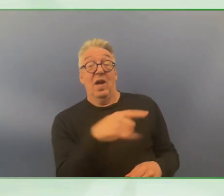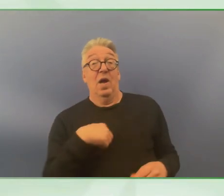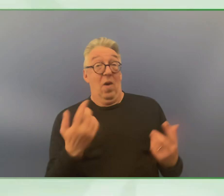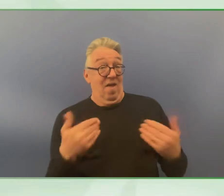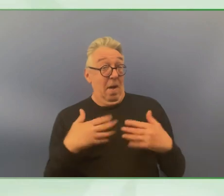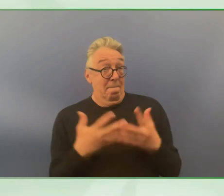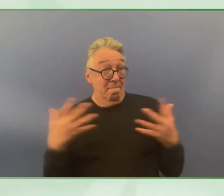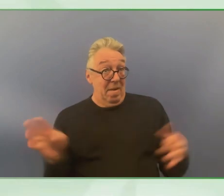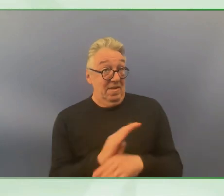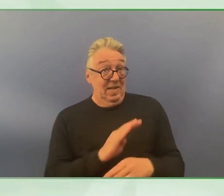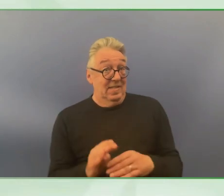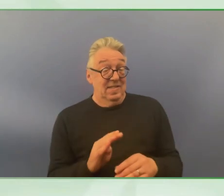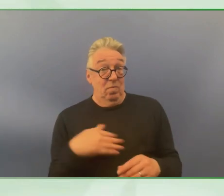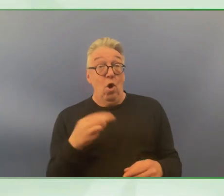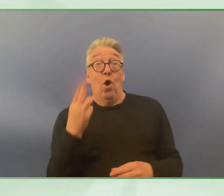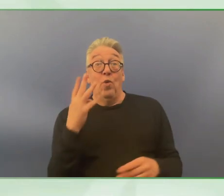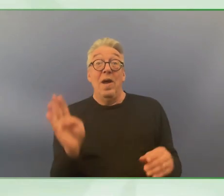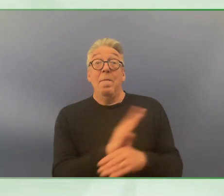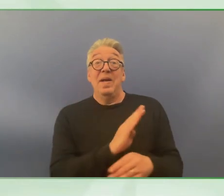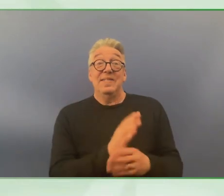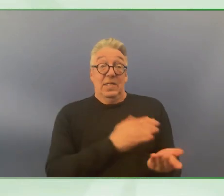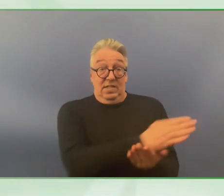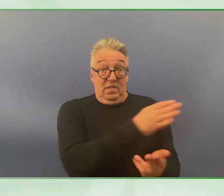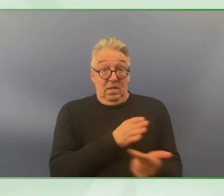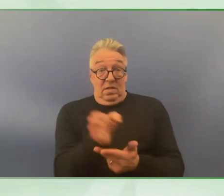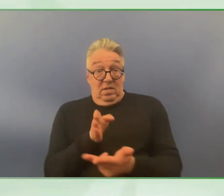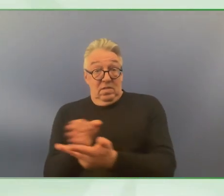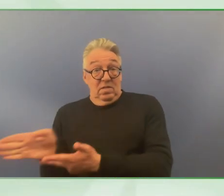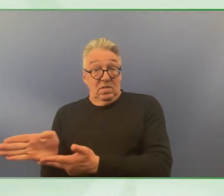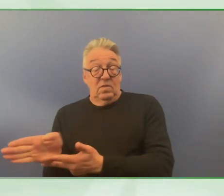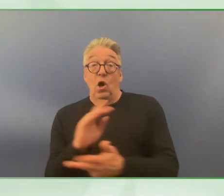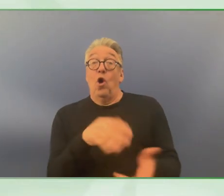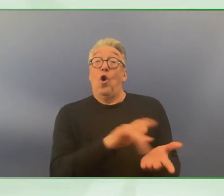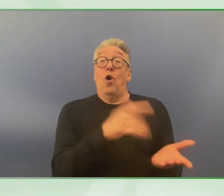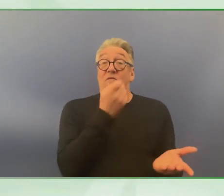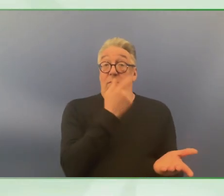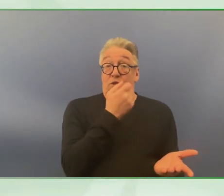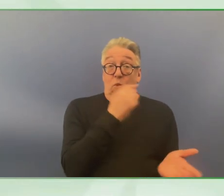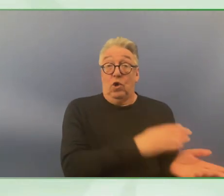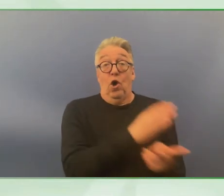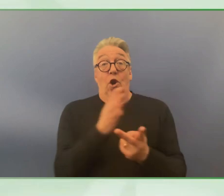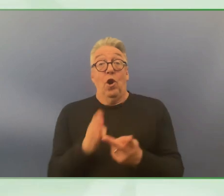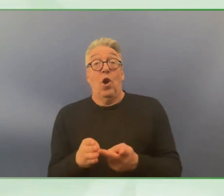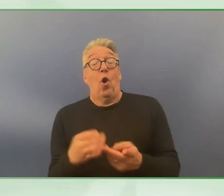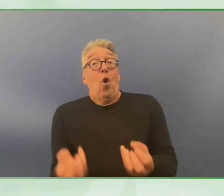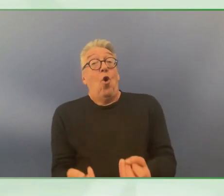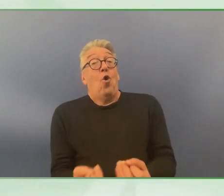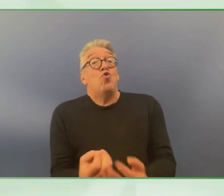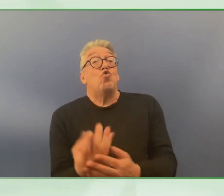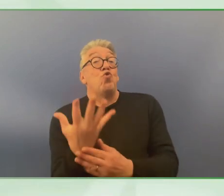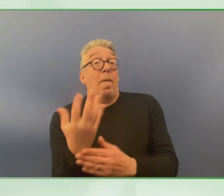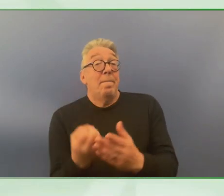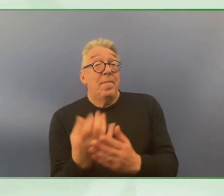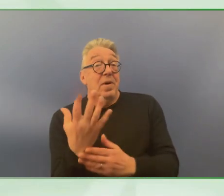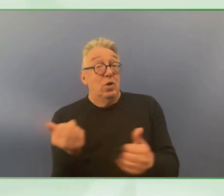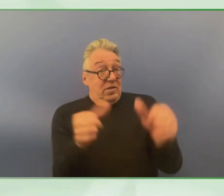3 business units. We have a pharmaceutical division, we have a crop science division, and we have a